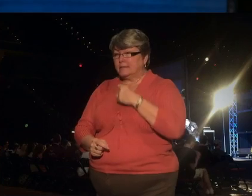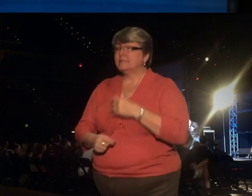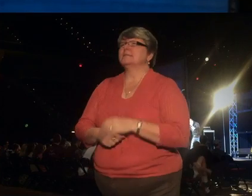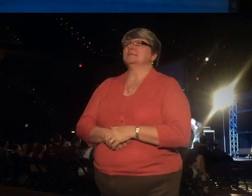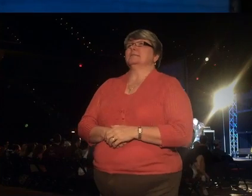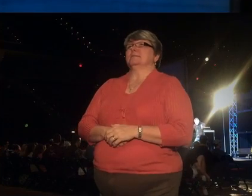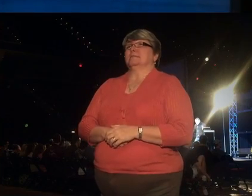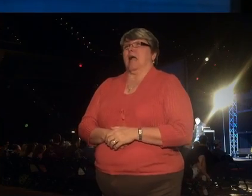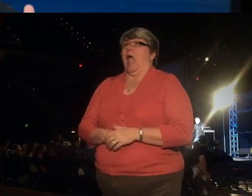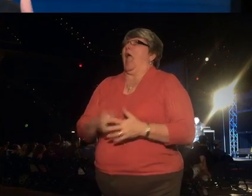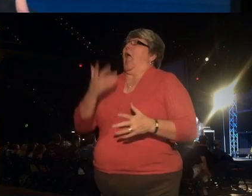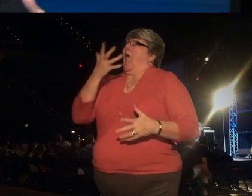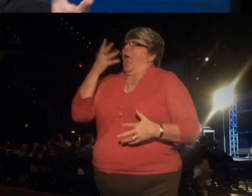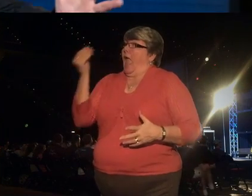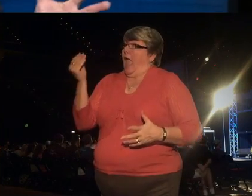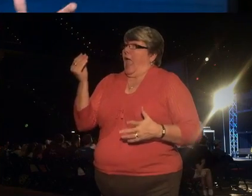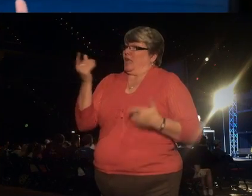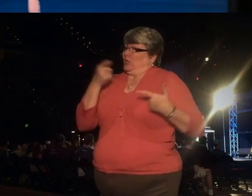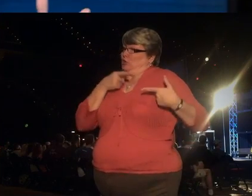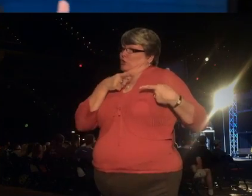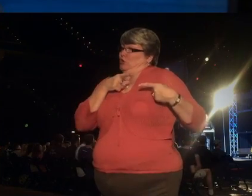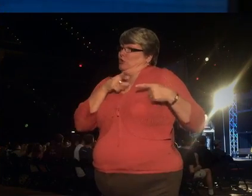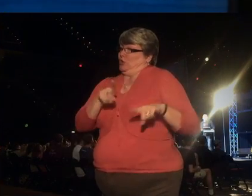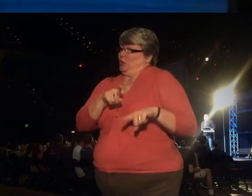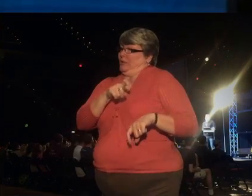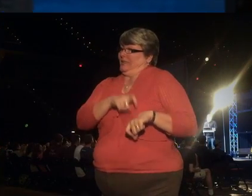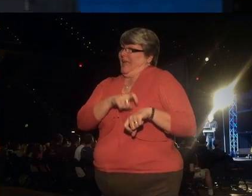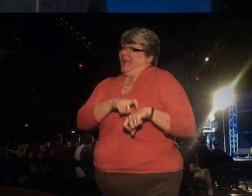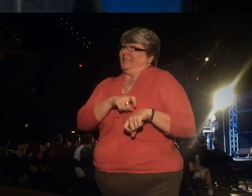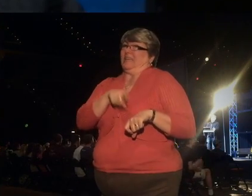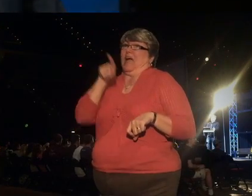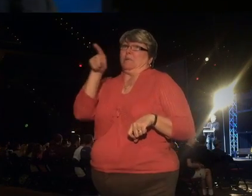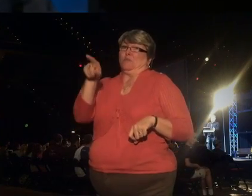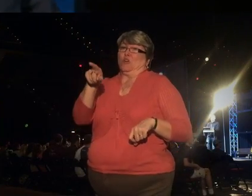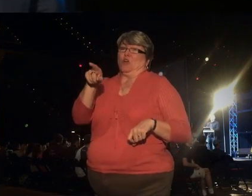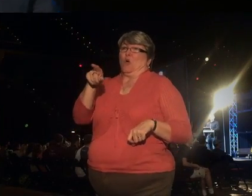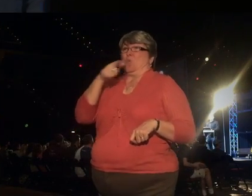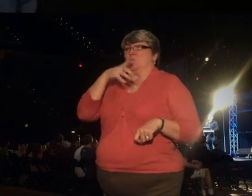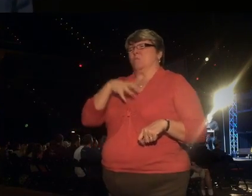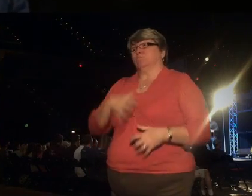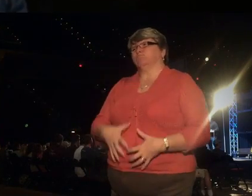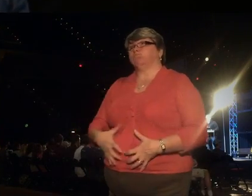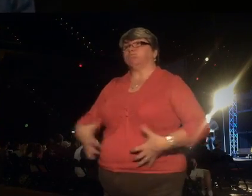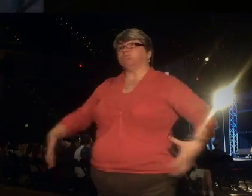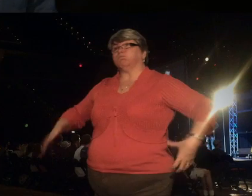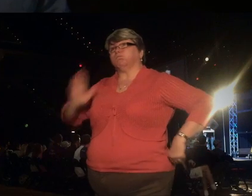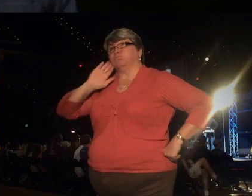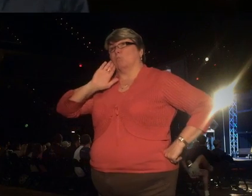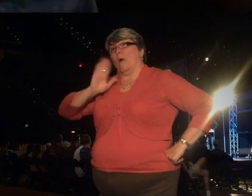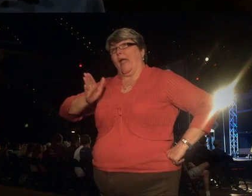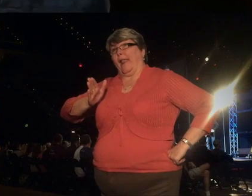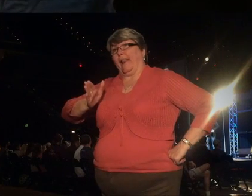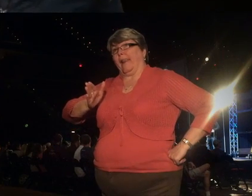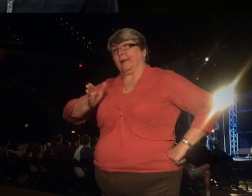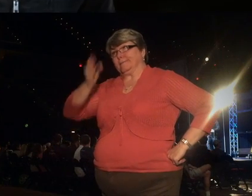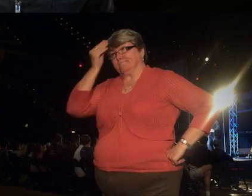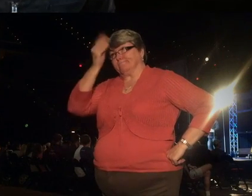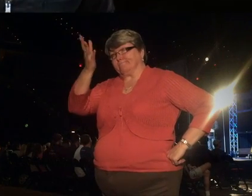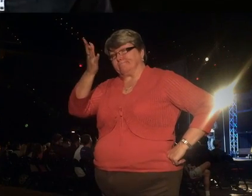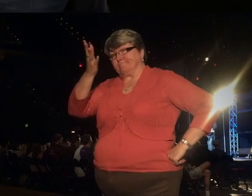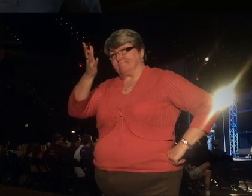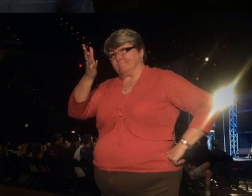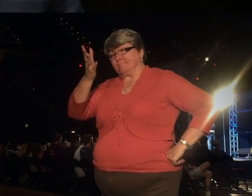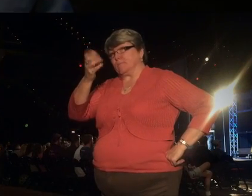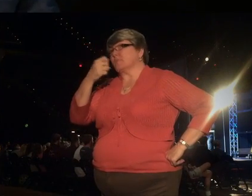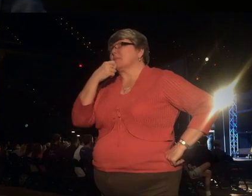And somewhere in that, you're gonna plump up, ladies. It's coming. And let me tell you something.